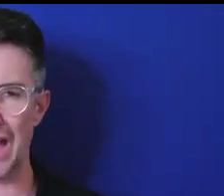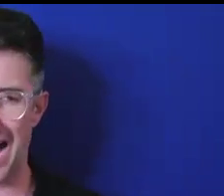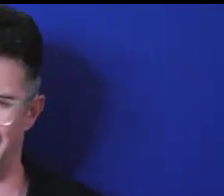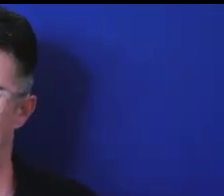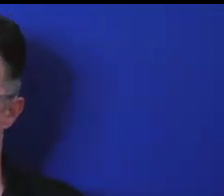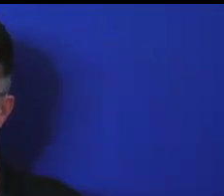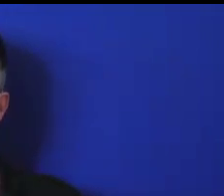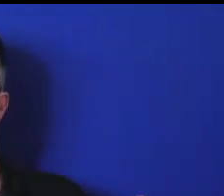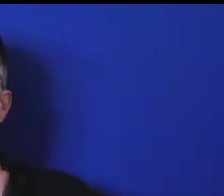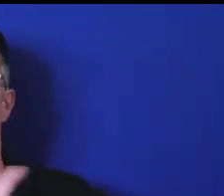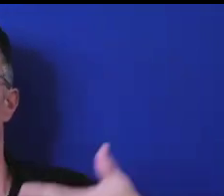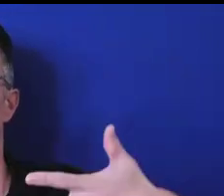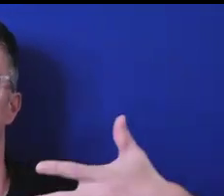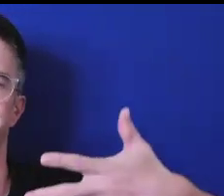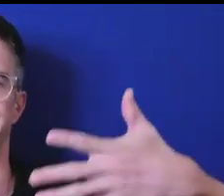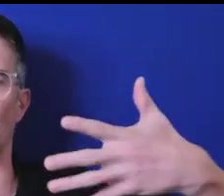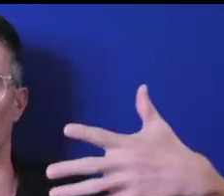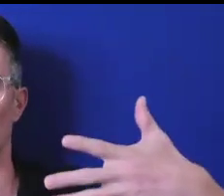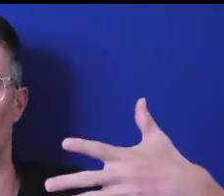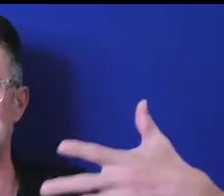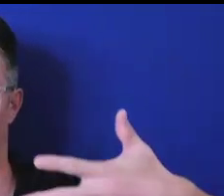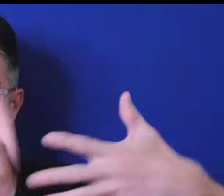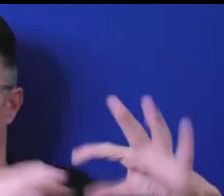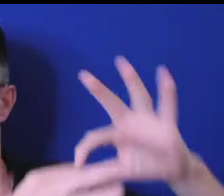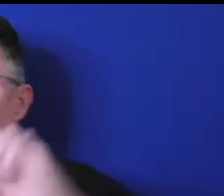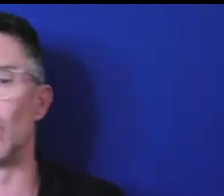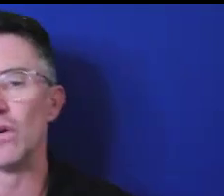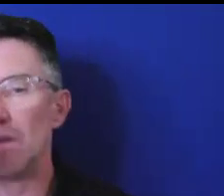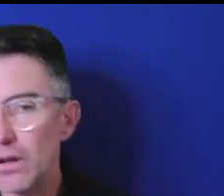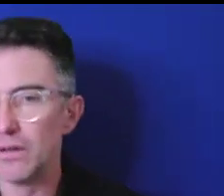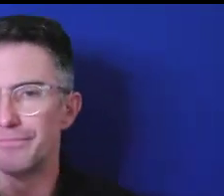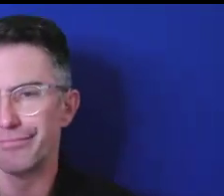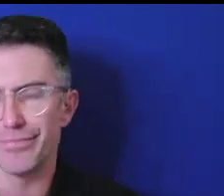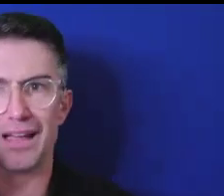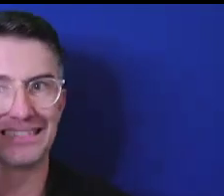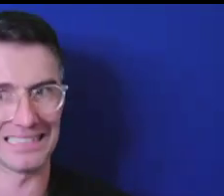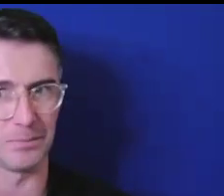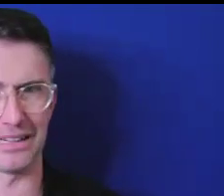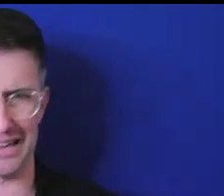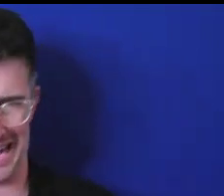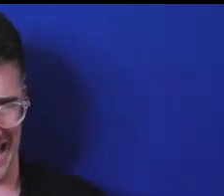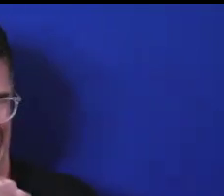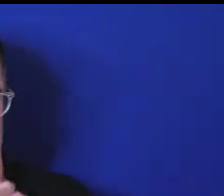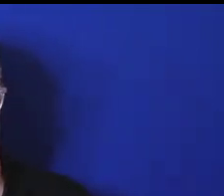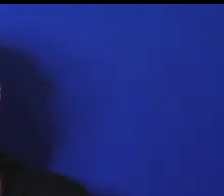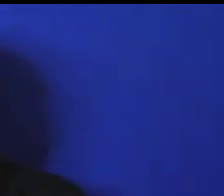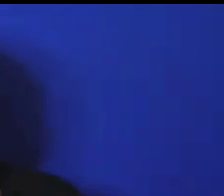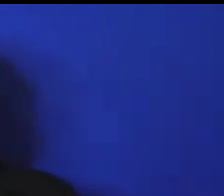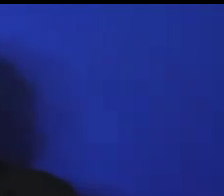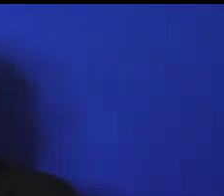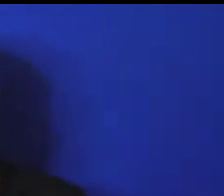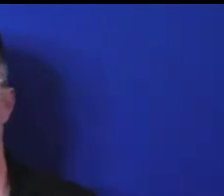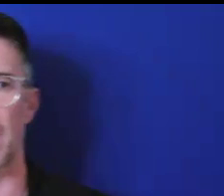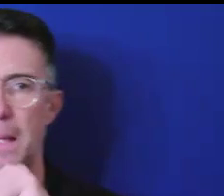certification? Maya? Yes. Thank you for the question. Yes, actually, we